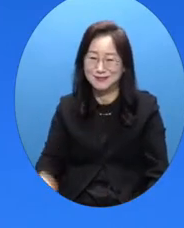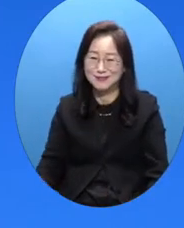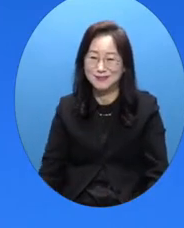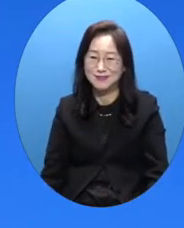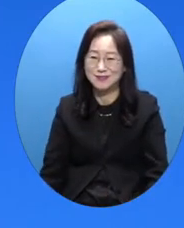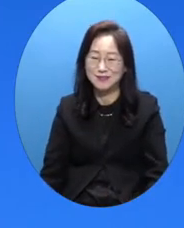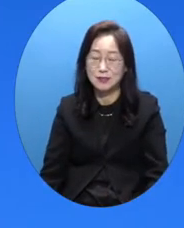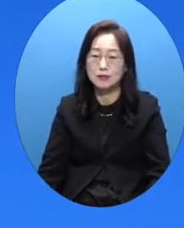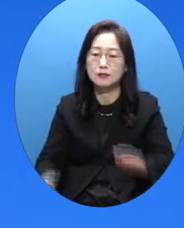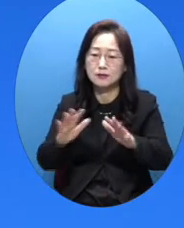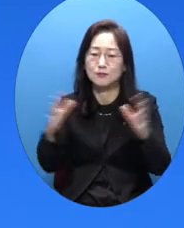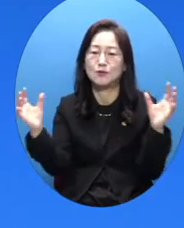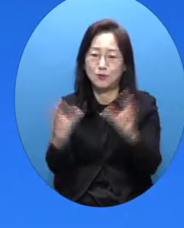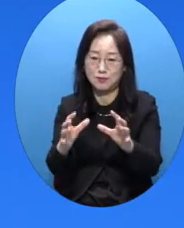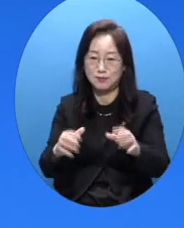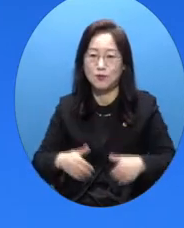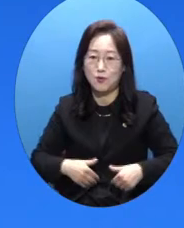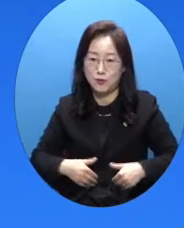foreign